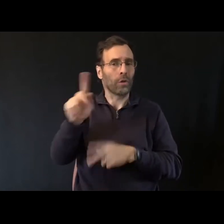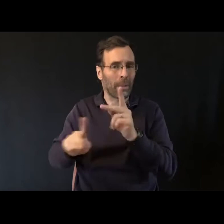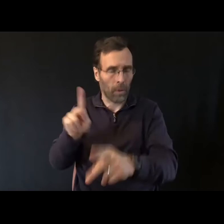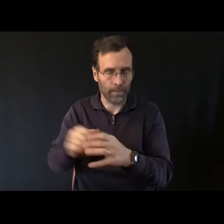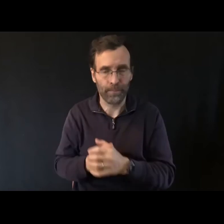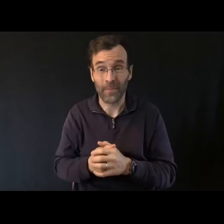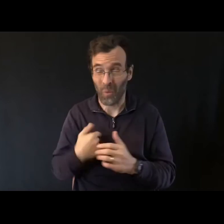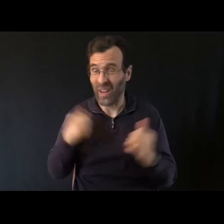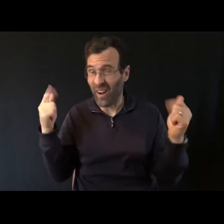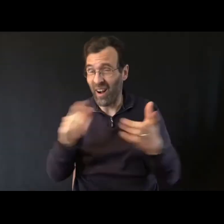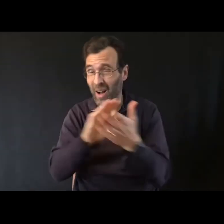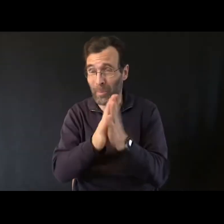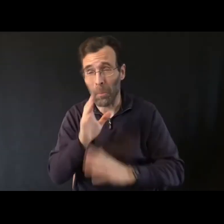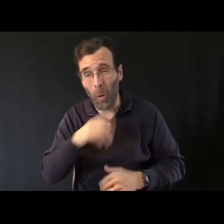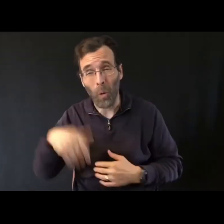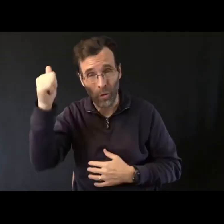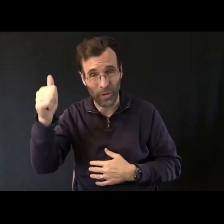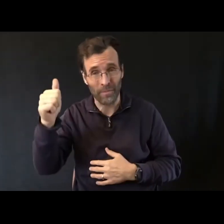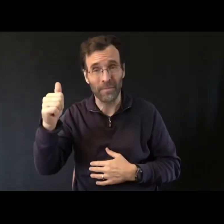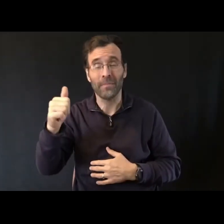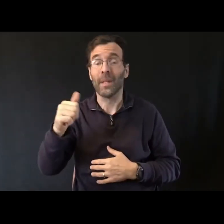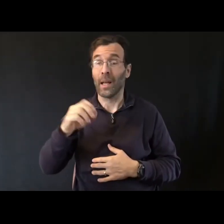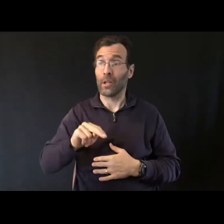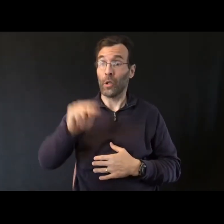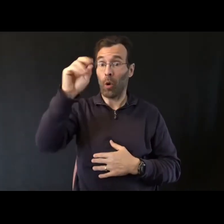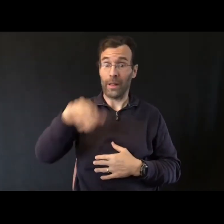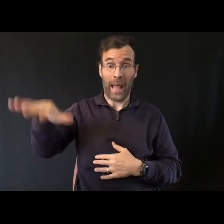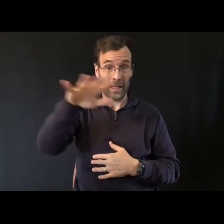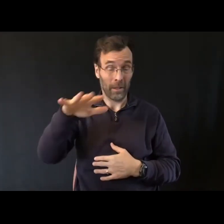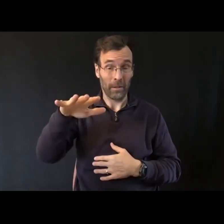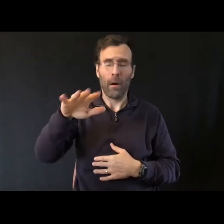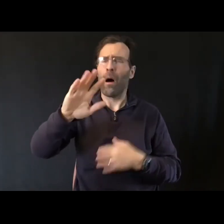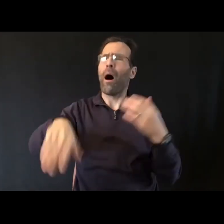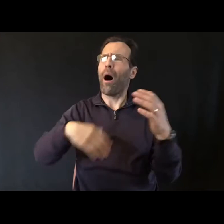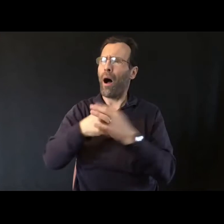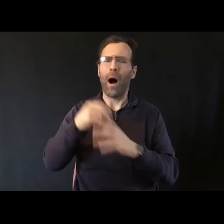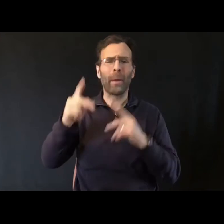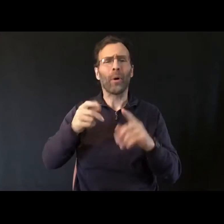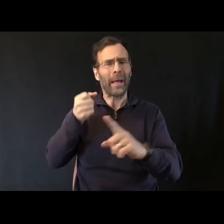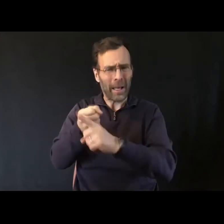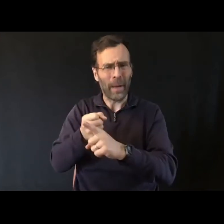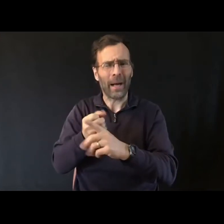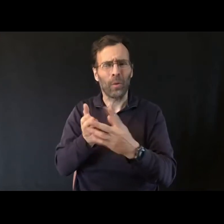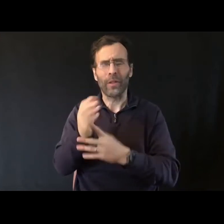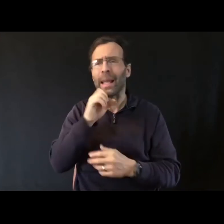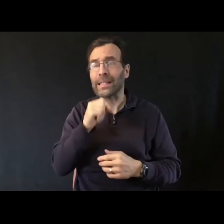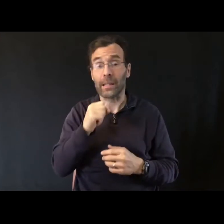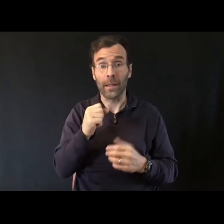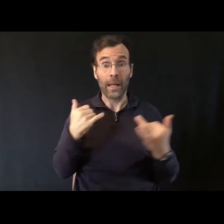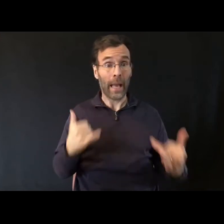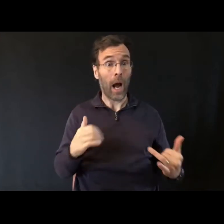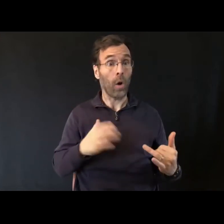in our society and individuals in our Northland communities are impacted by aging, and we're living longer now than we ever